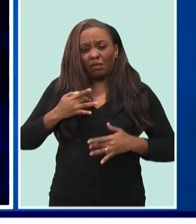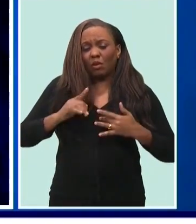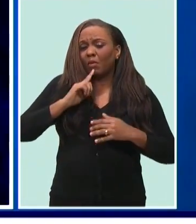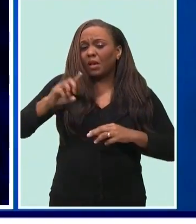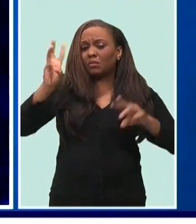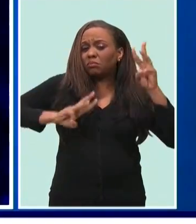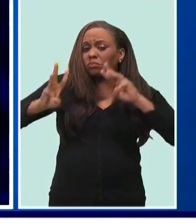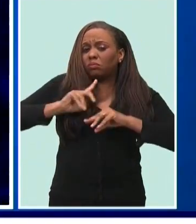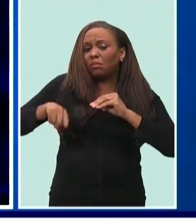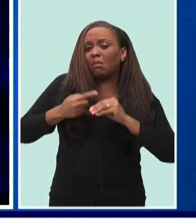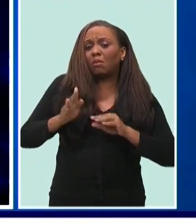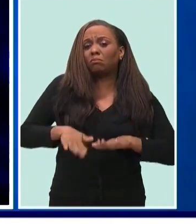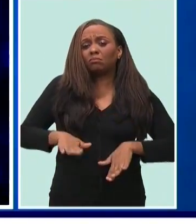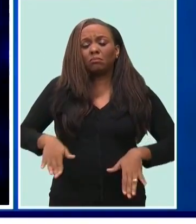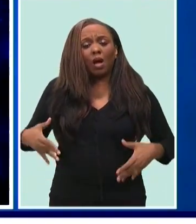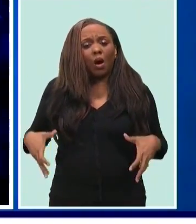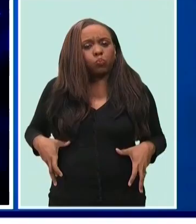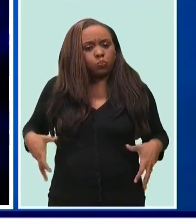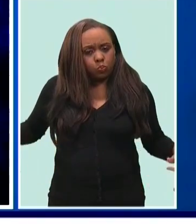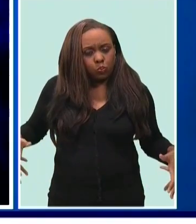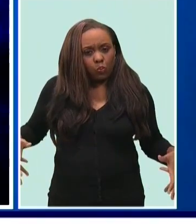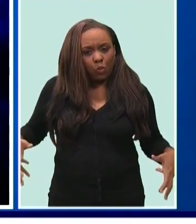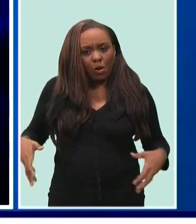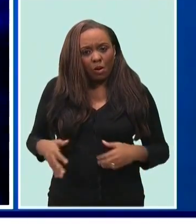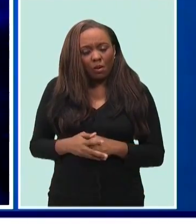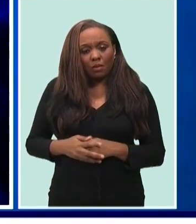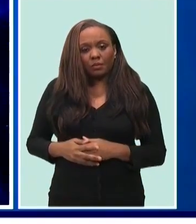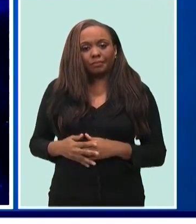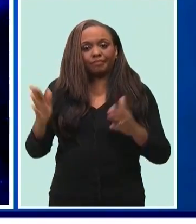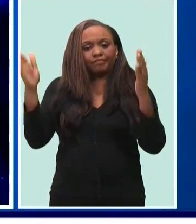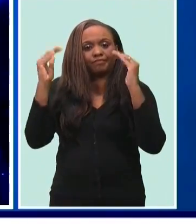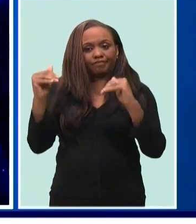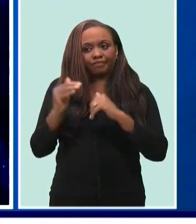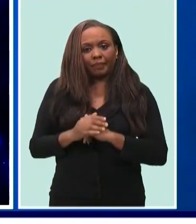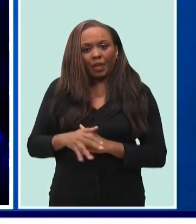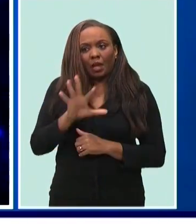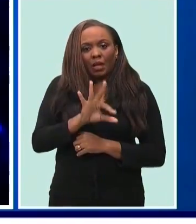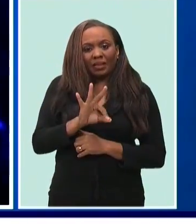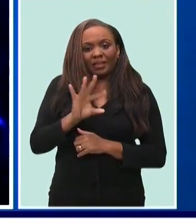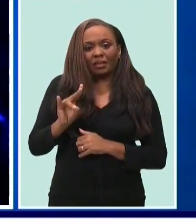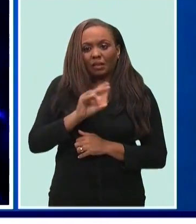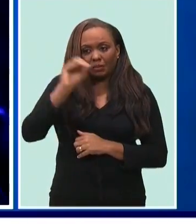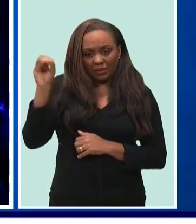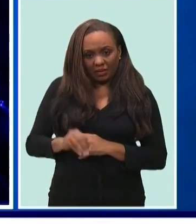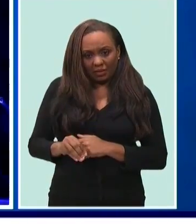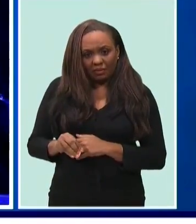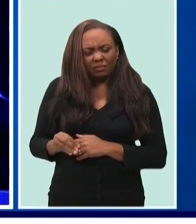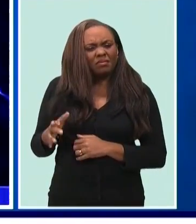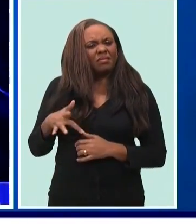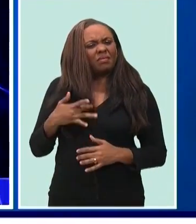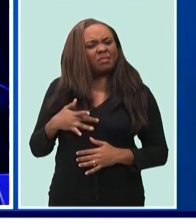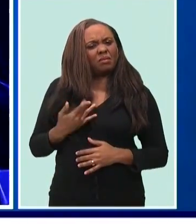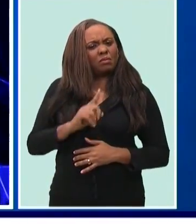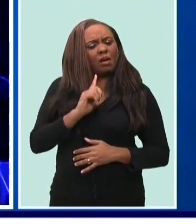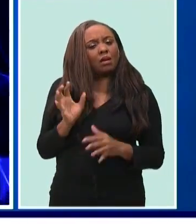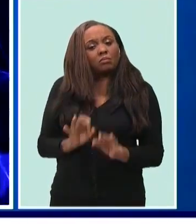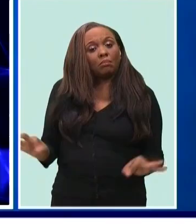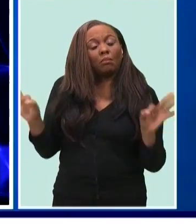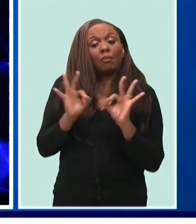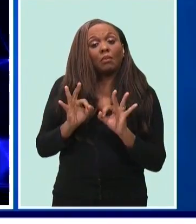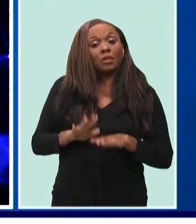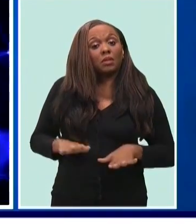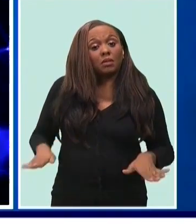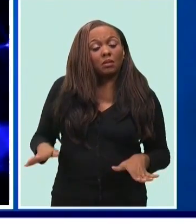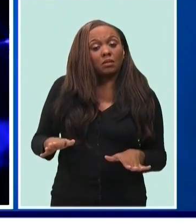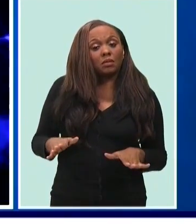extremely concerned about childhood obesity. The second point was that 97% of Barbadians feel that it is important